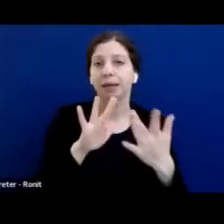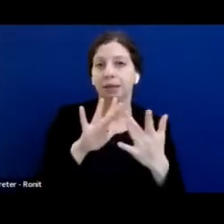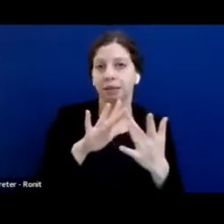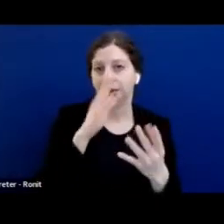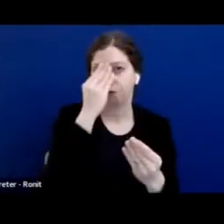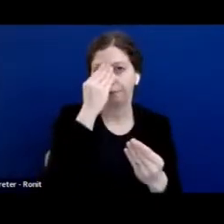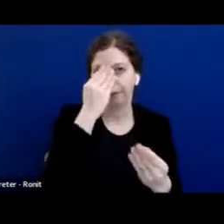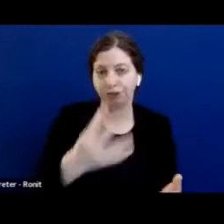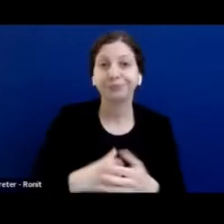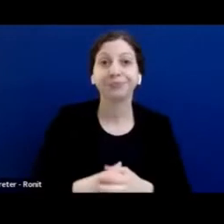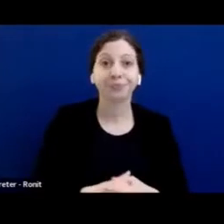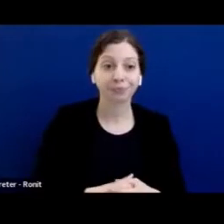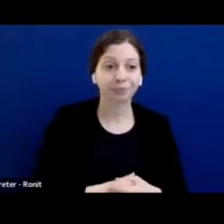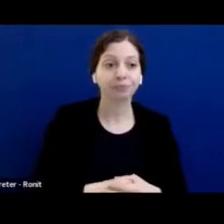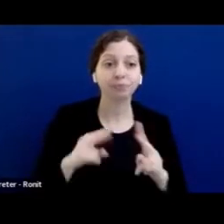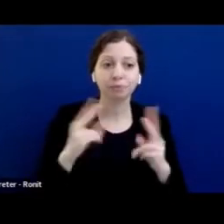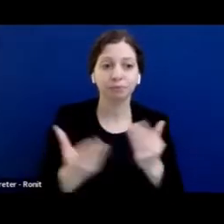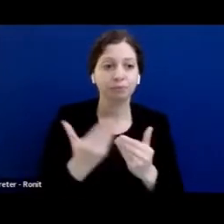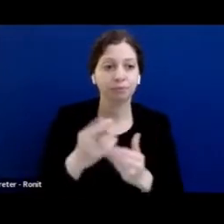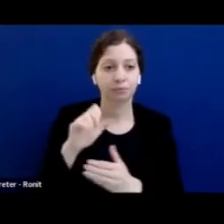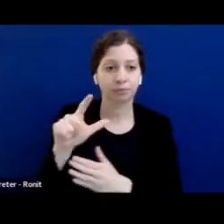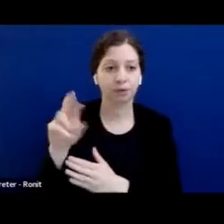information. Very easy, Rachel